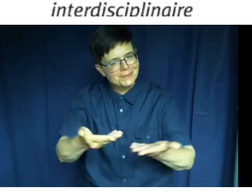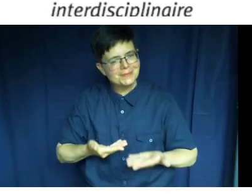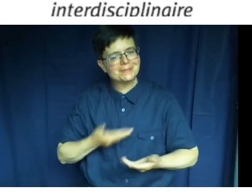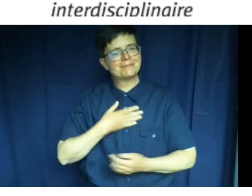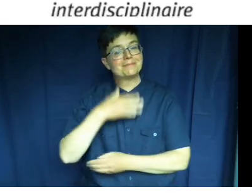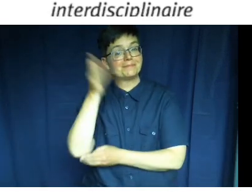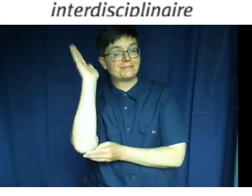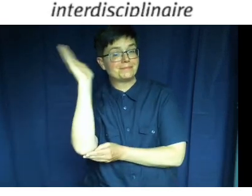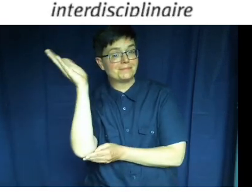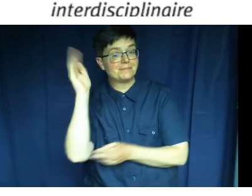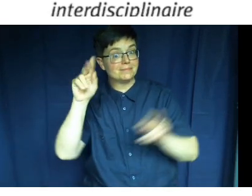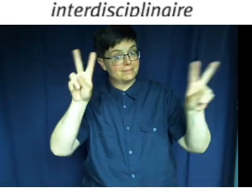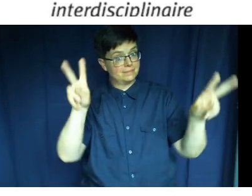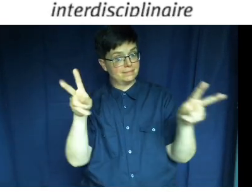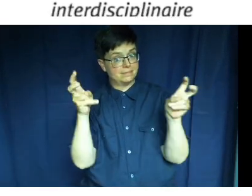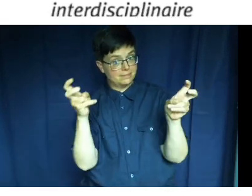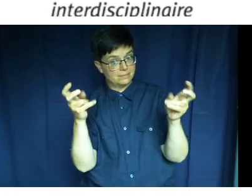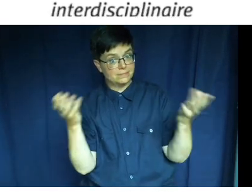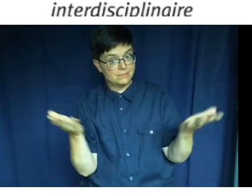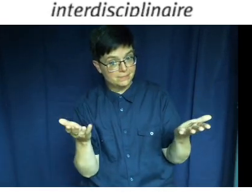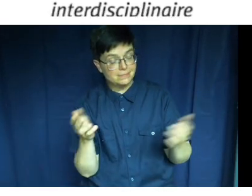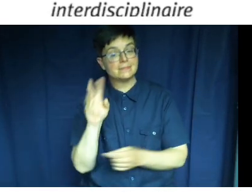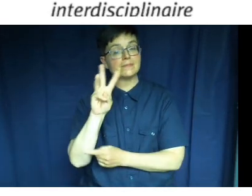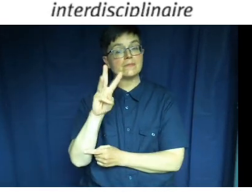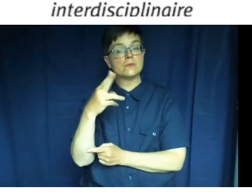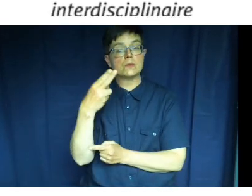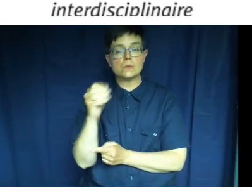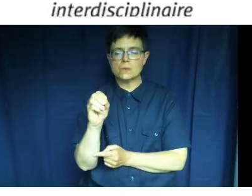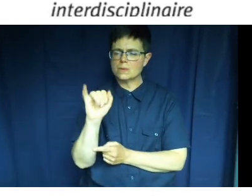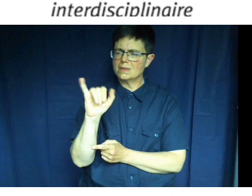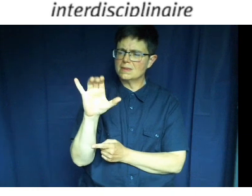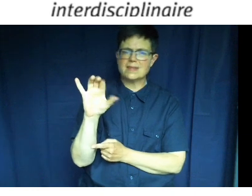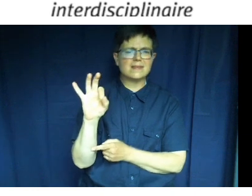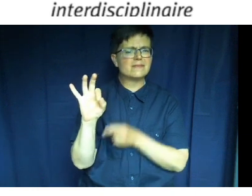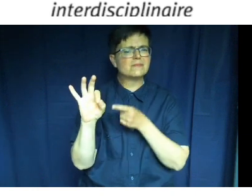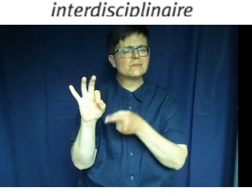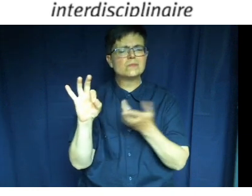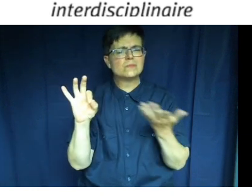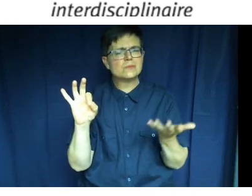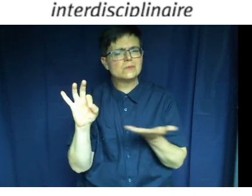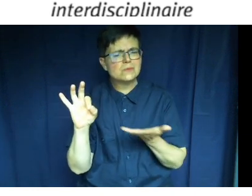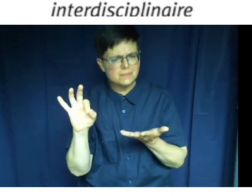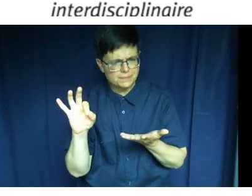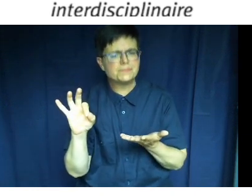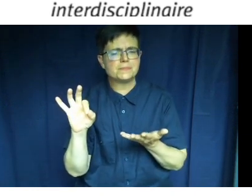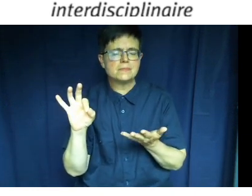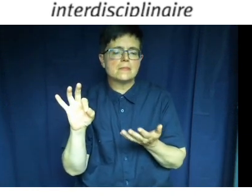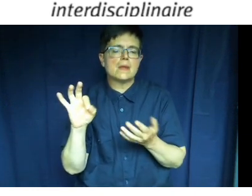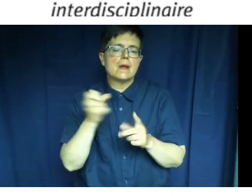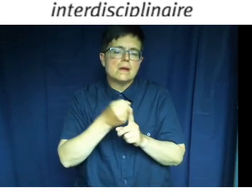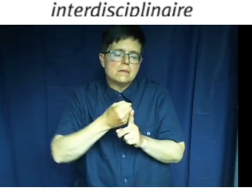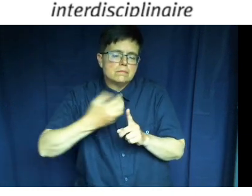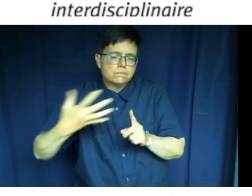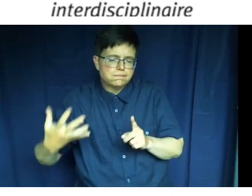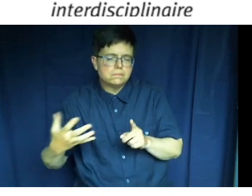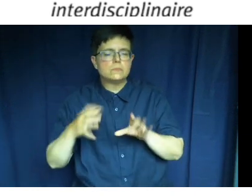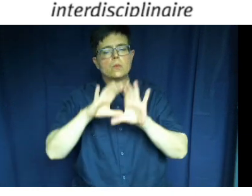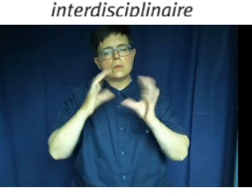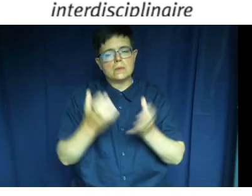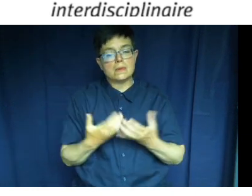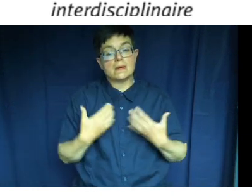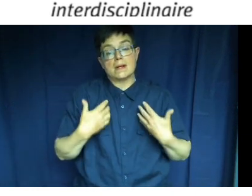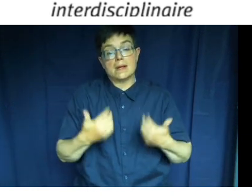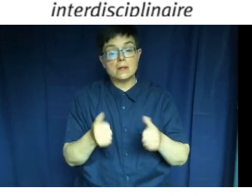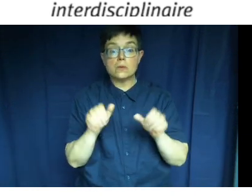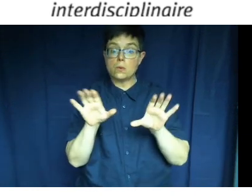Hello everyone, and welcome to my beginner's guide on the WHO ICF, or the